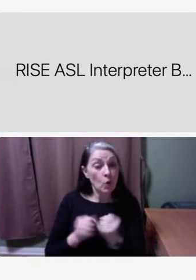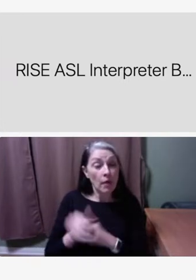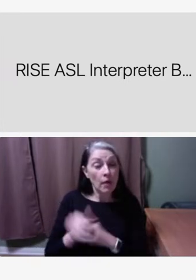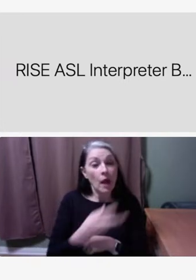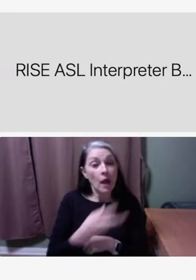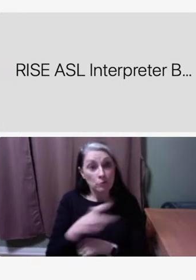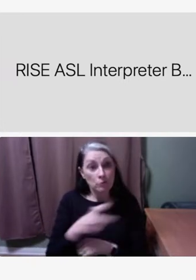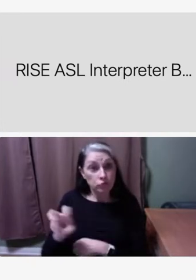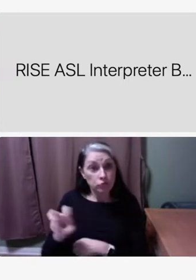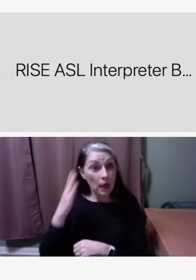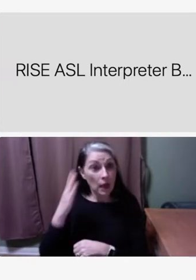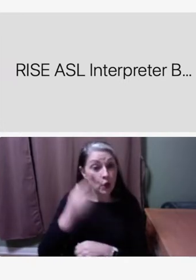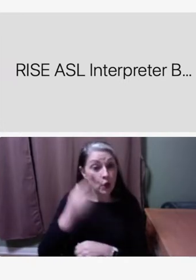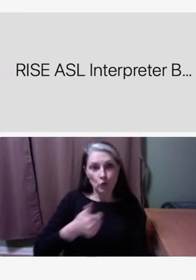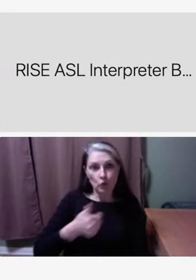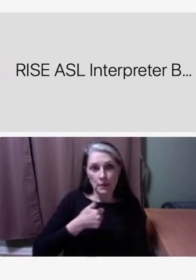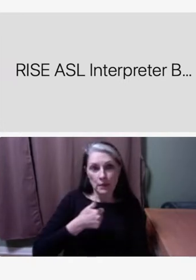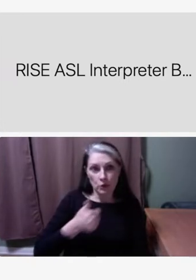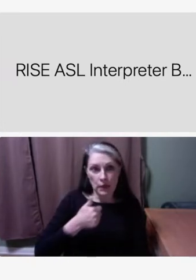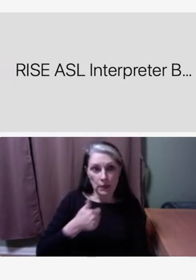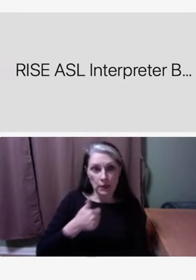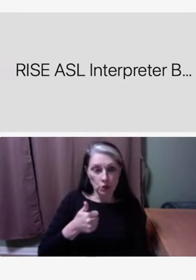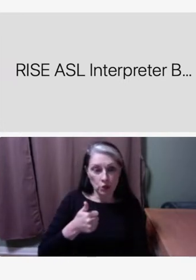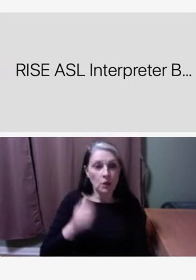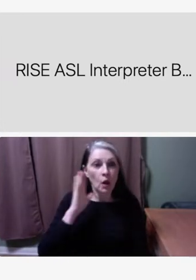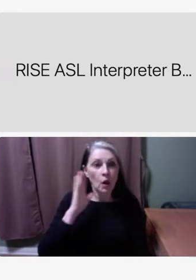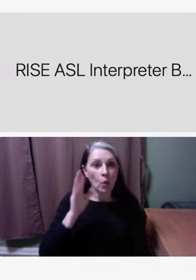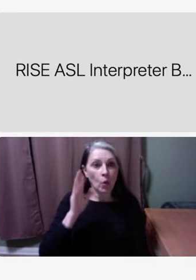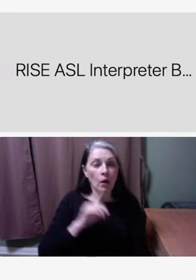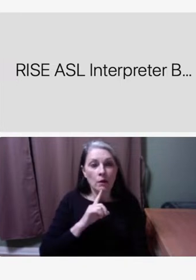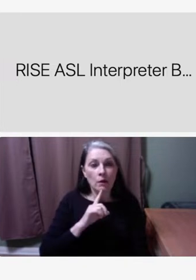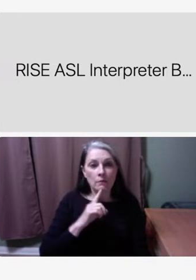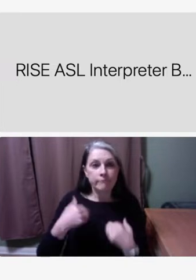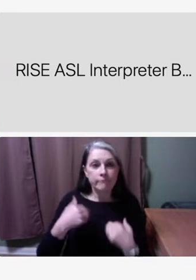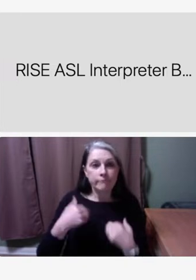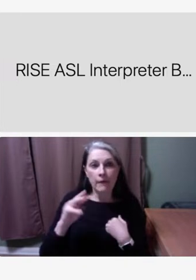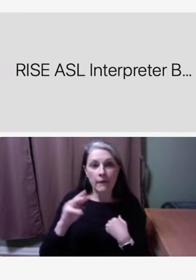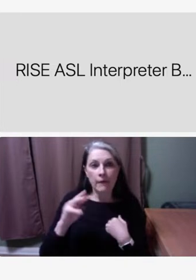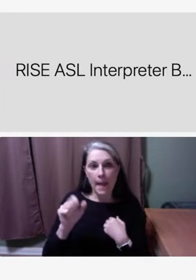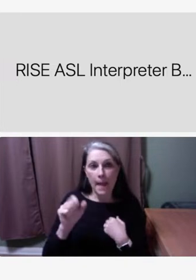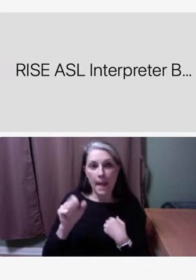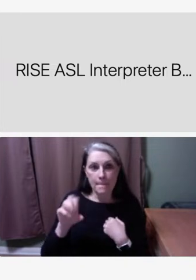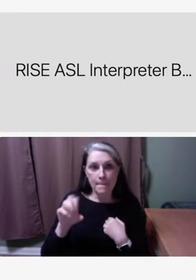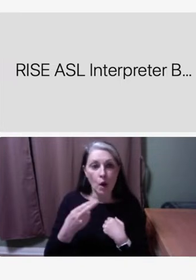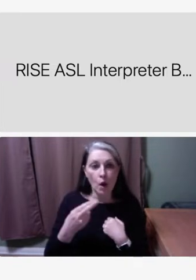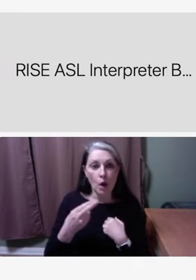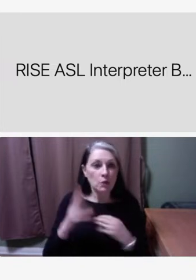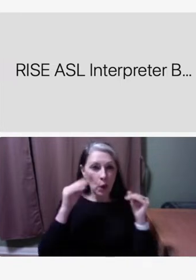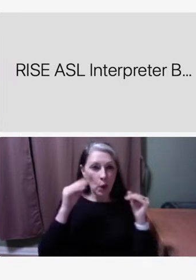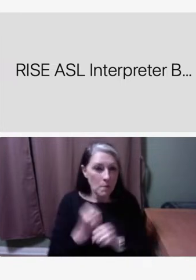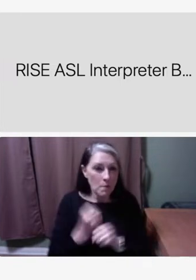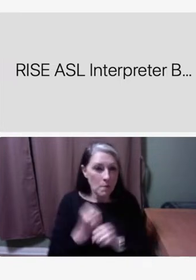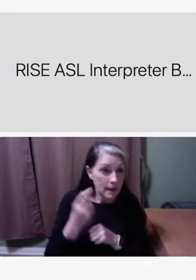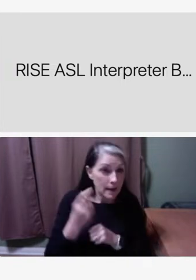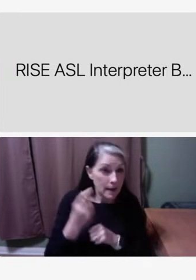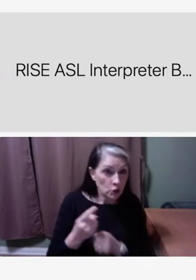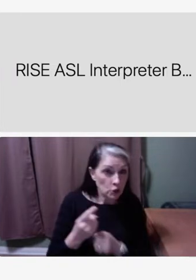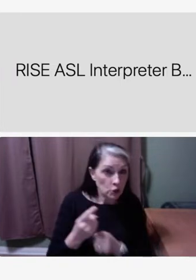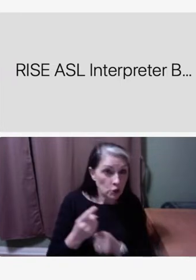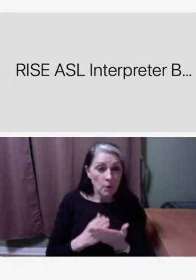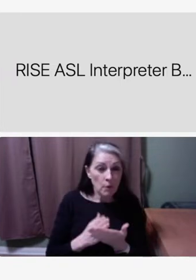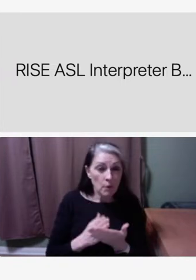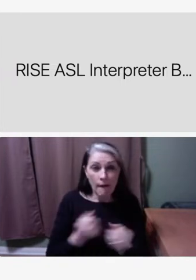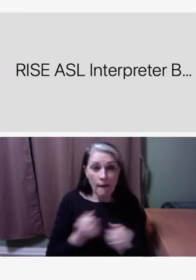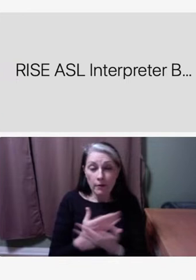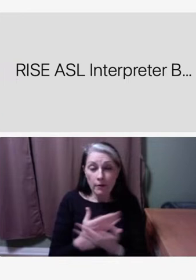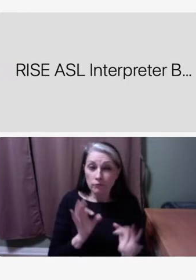Mr. Fromm in March, but we're working with them for hopefully next year we'll be on par and everything be the system be in